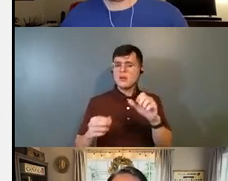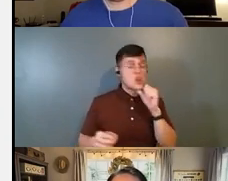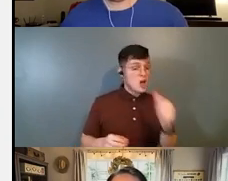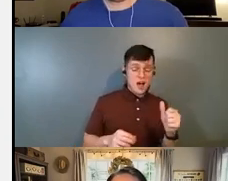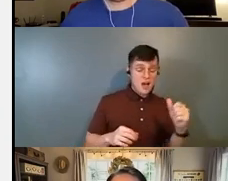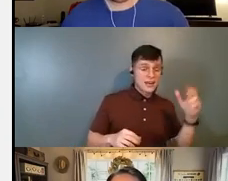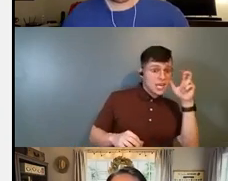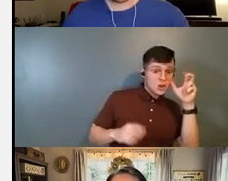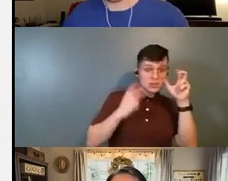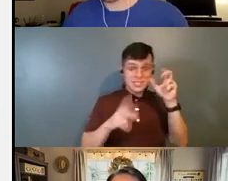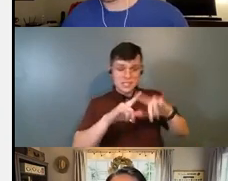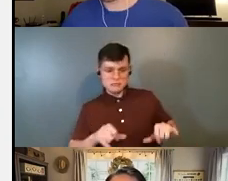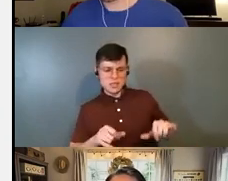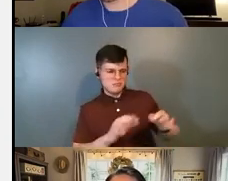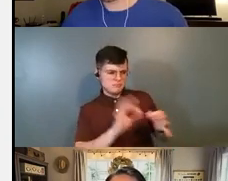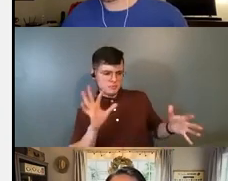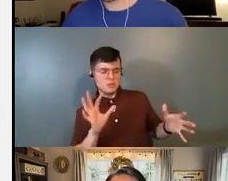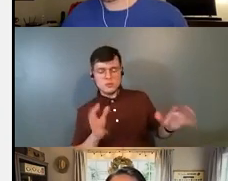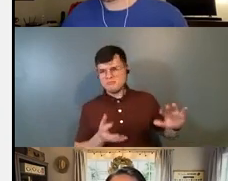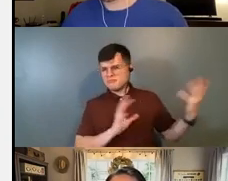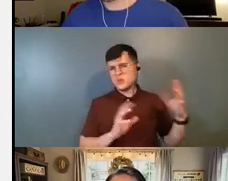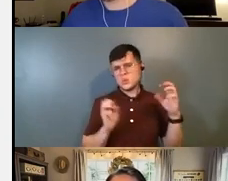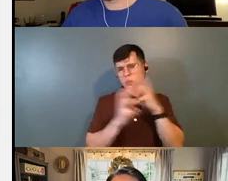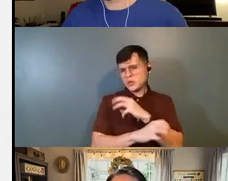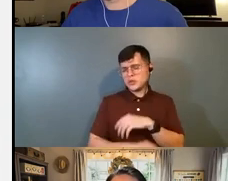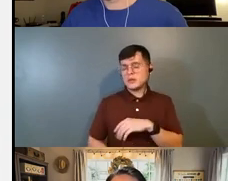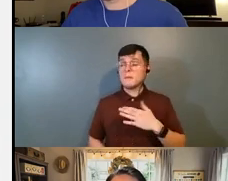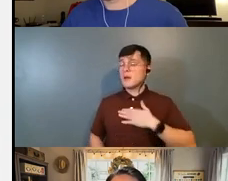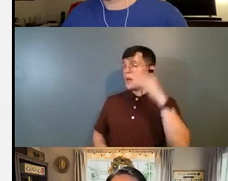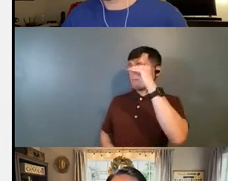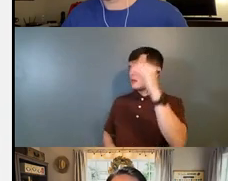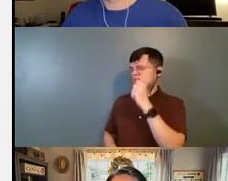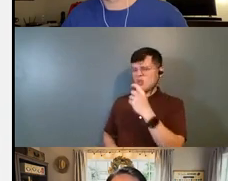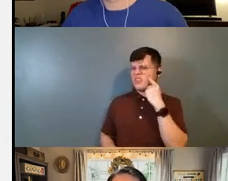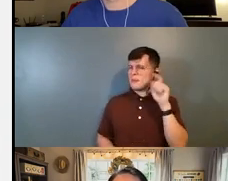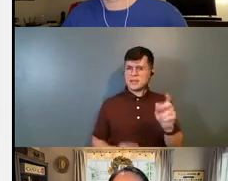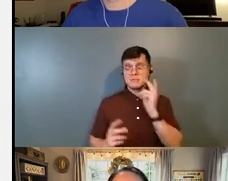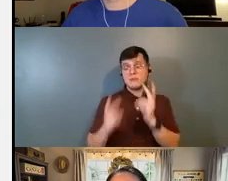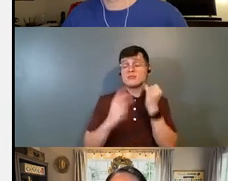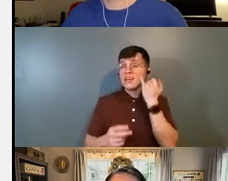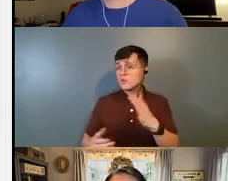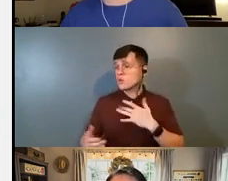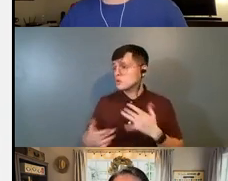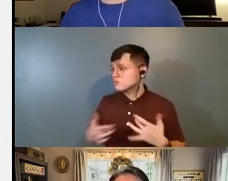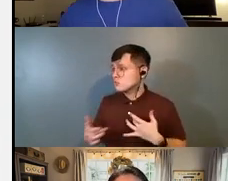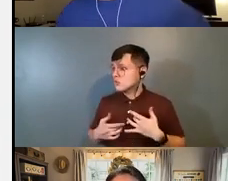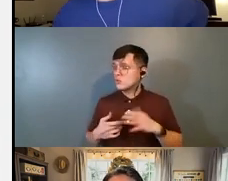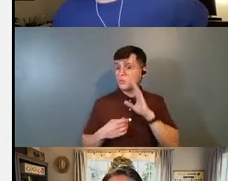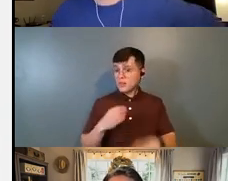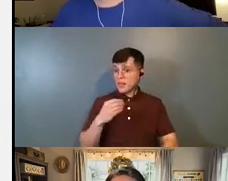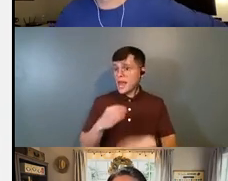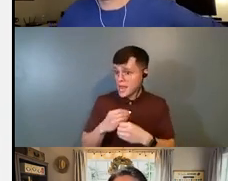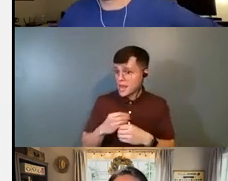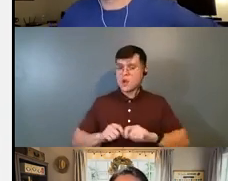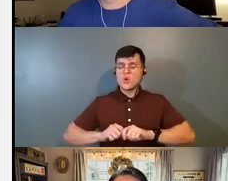too, adding those headings, at least in my opinion, I don't know that they have to be visible. Like if you're worried, you're going to add those, you're going to release an update to